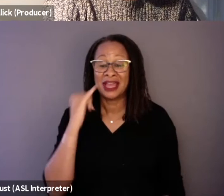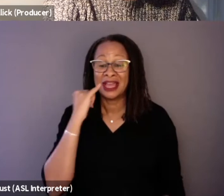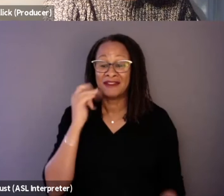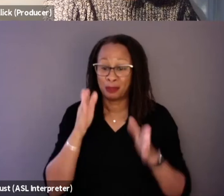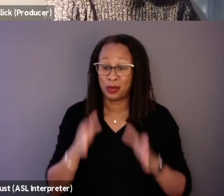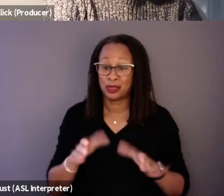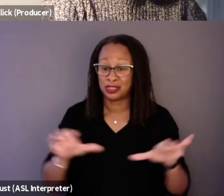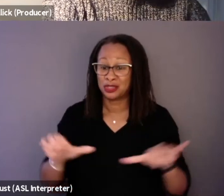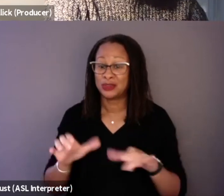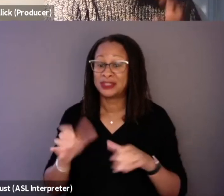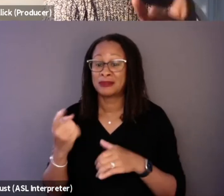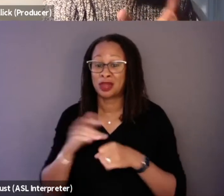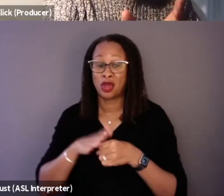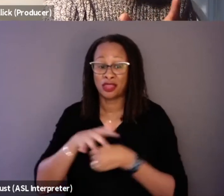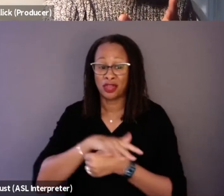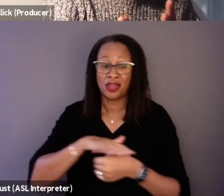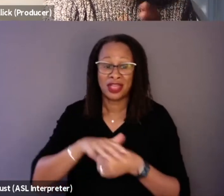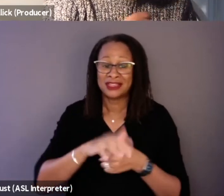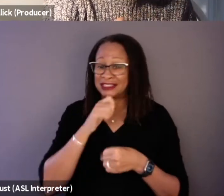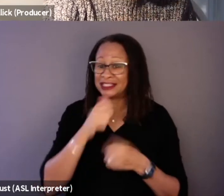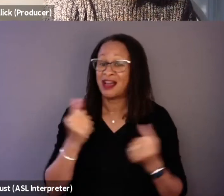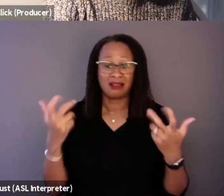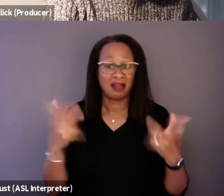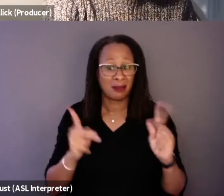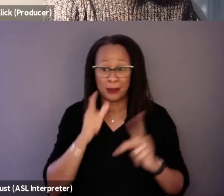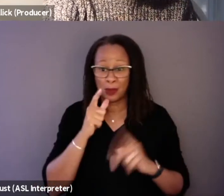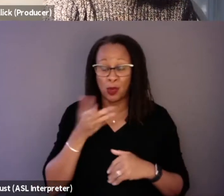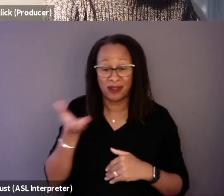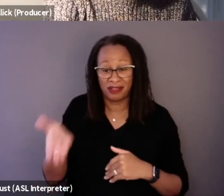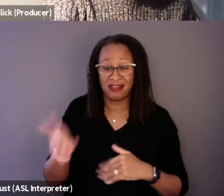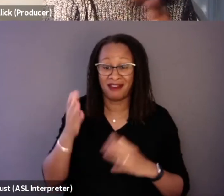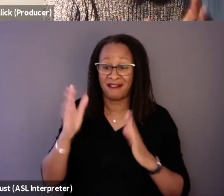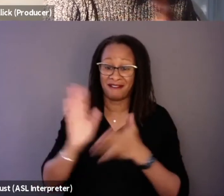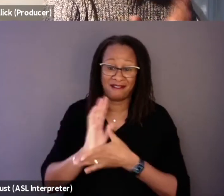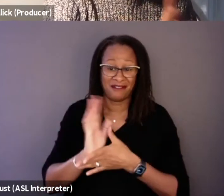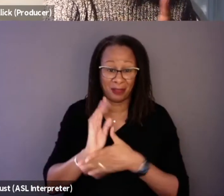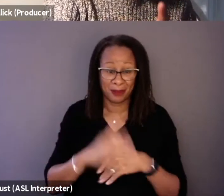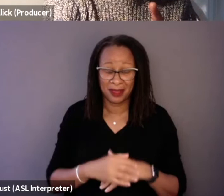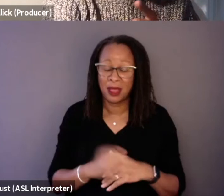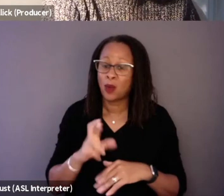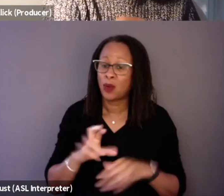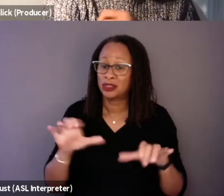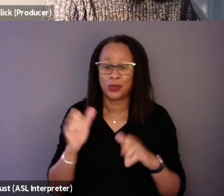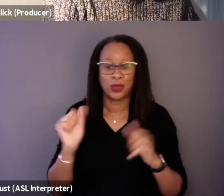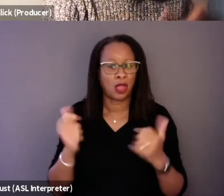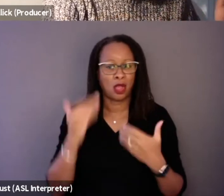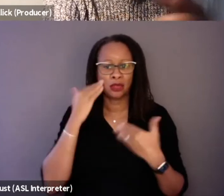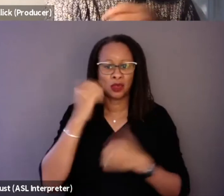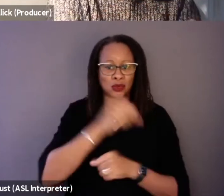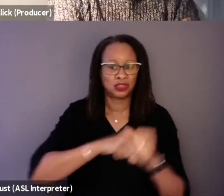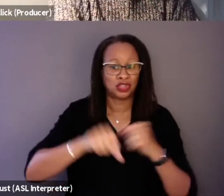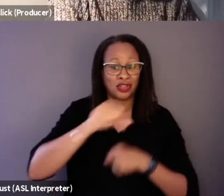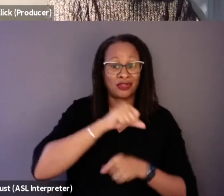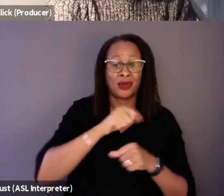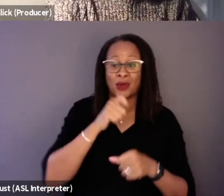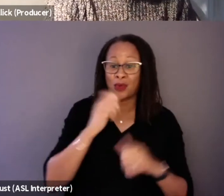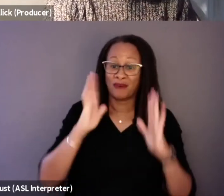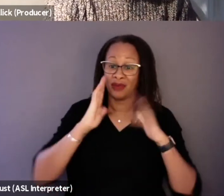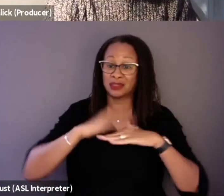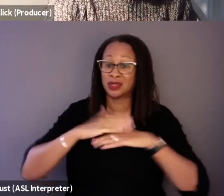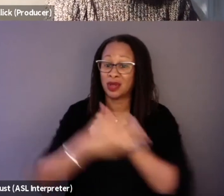on the region, there are actually not that many people that you go to. We all know each other, you know, or it's like one degree